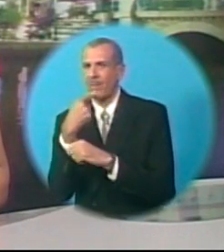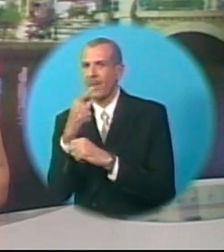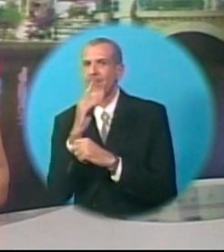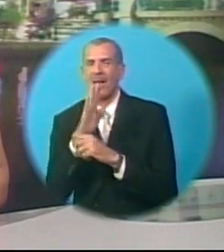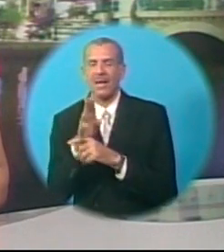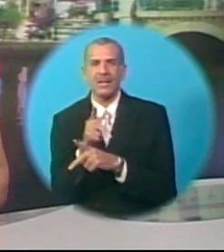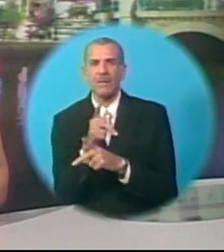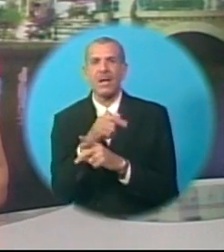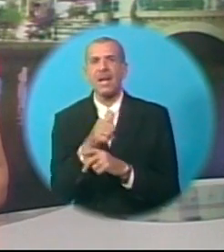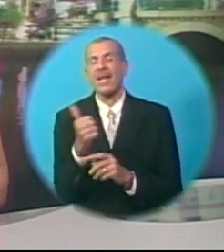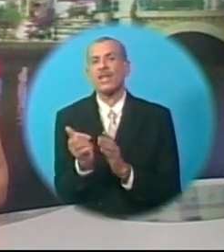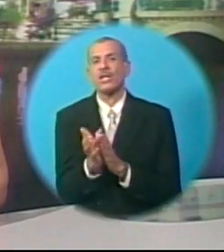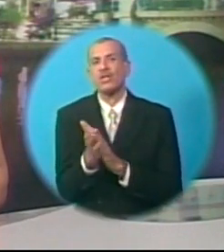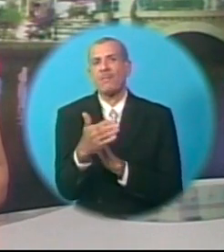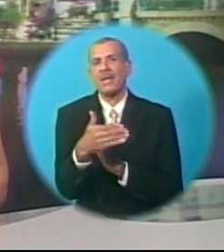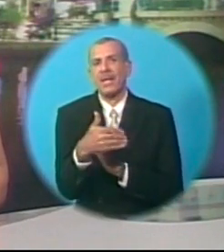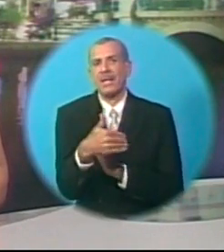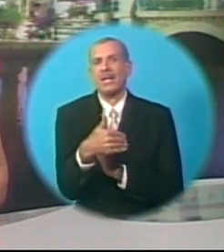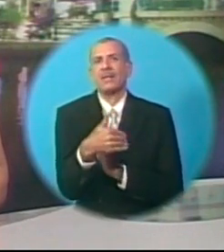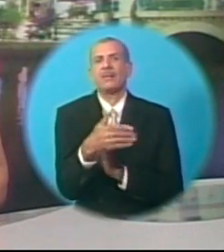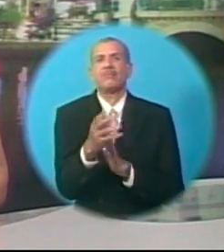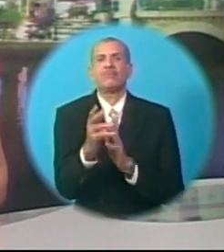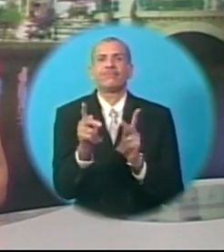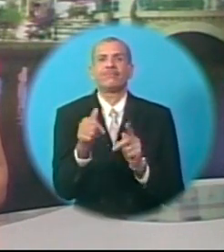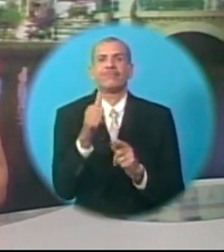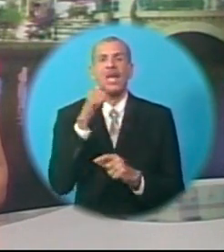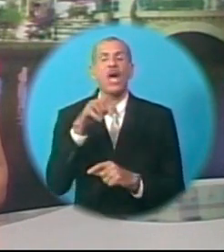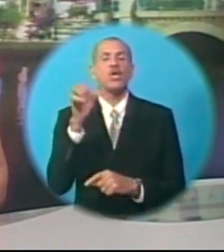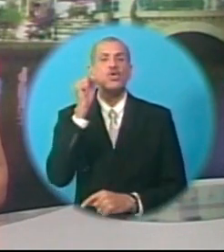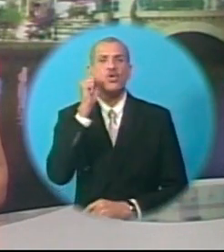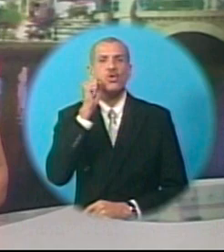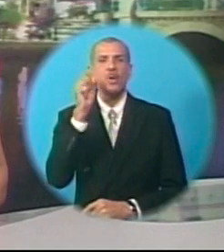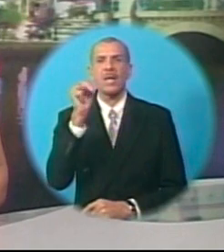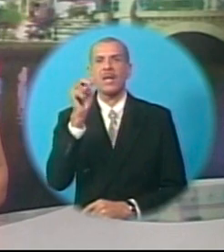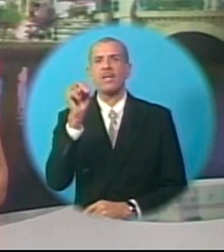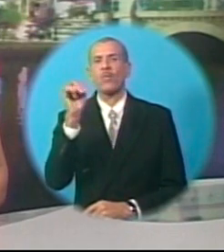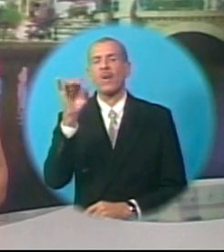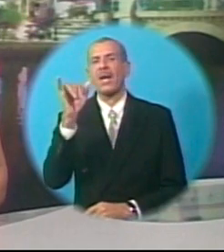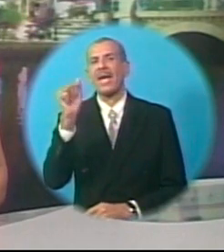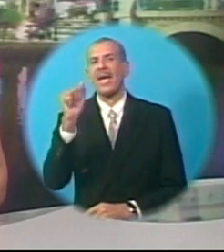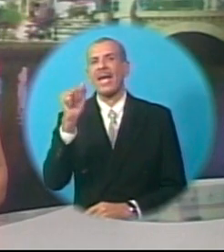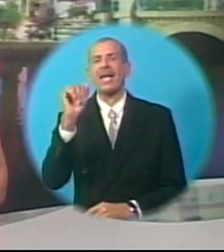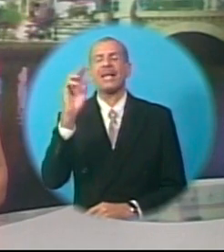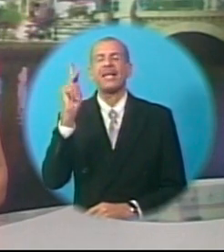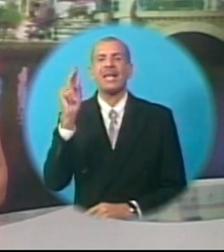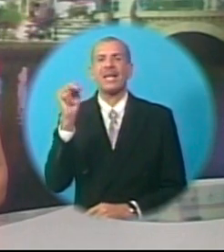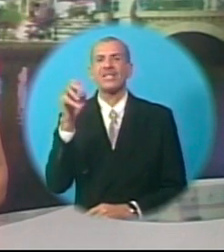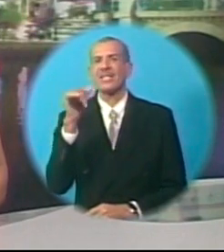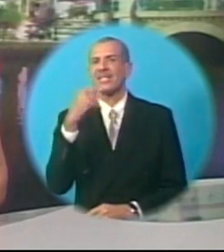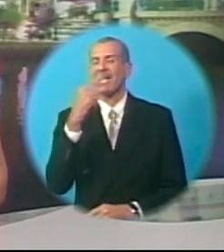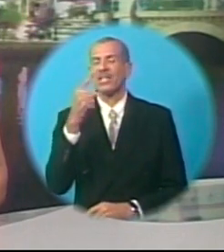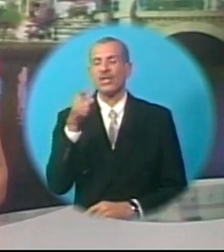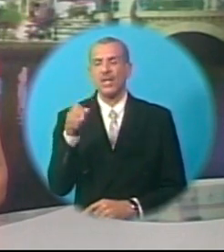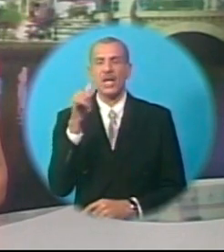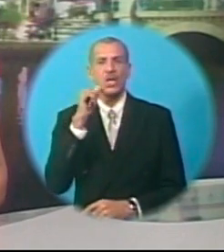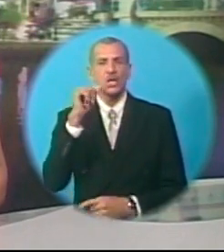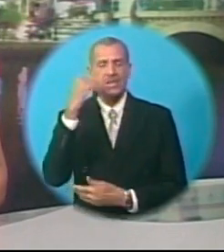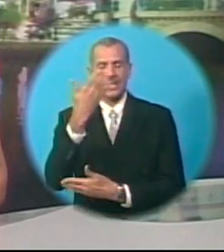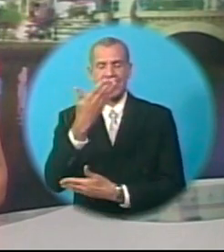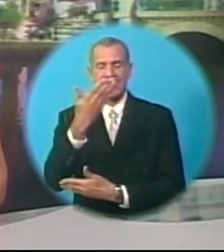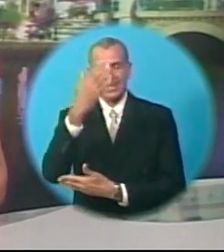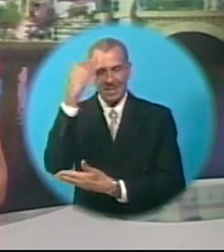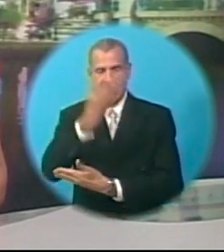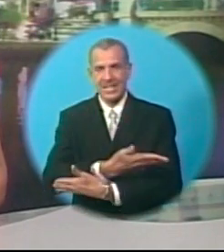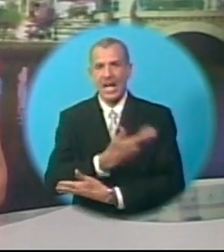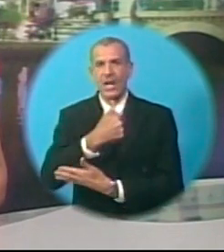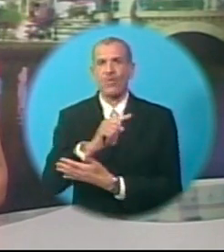from another Jamaican traveler. Sonia King had alleged that she and her son Caleb Joseph were mistreated while in the custody of the